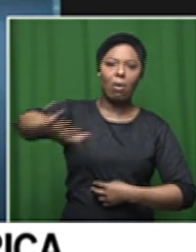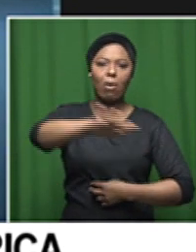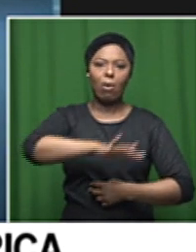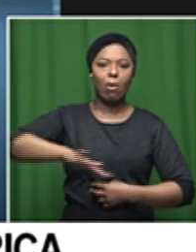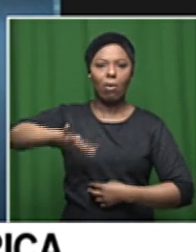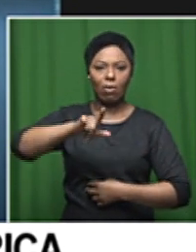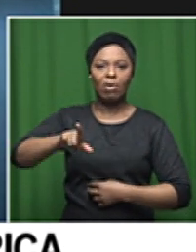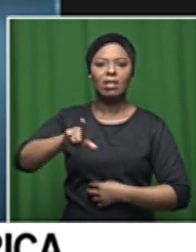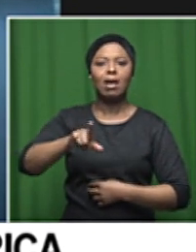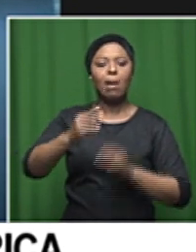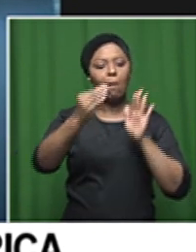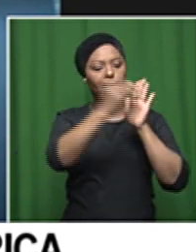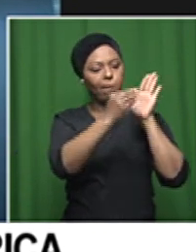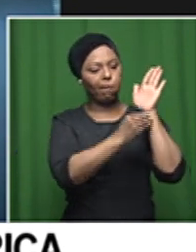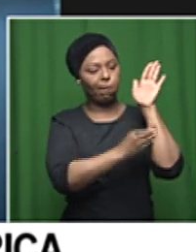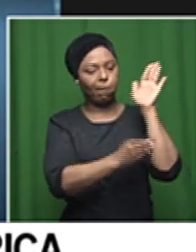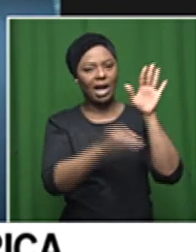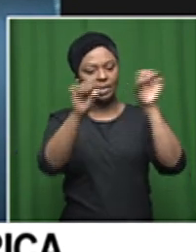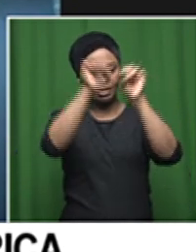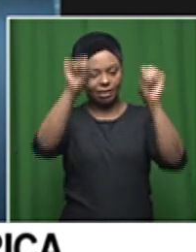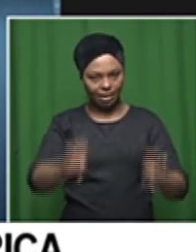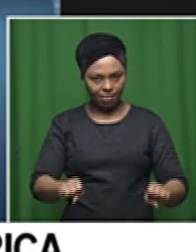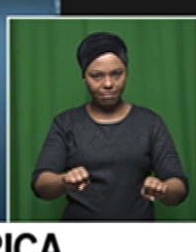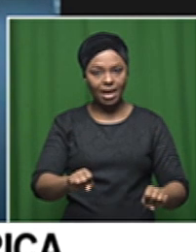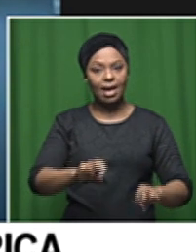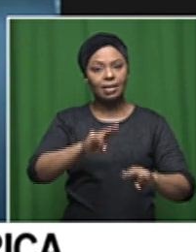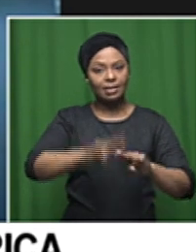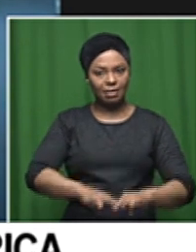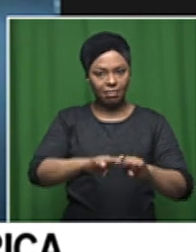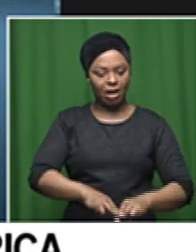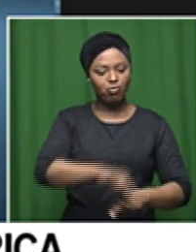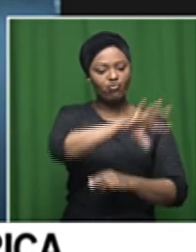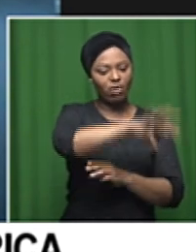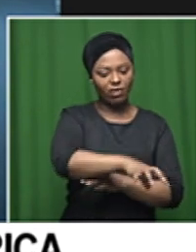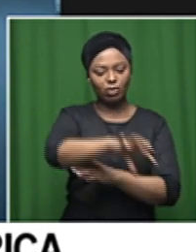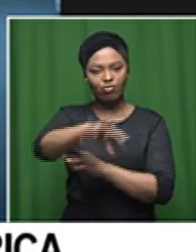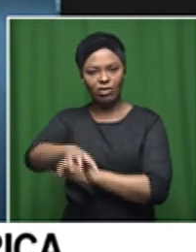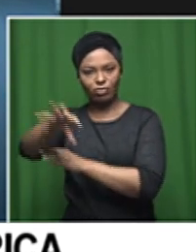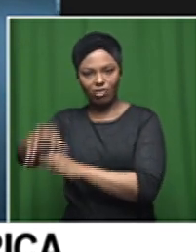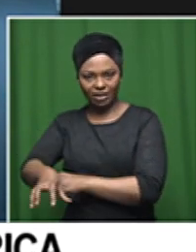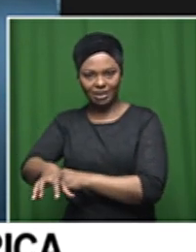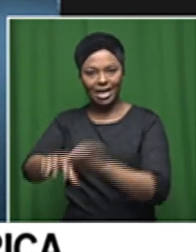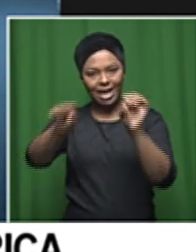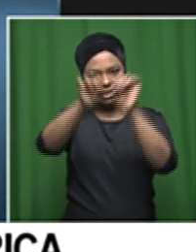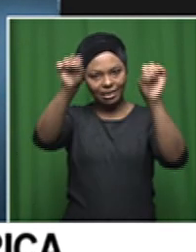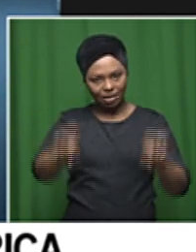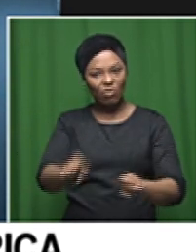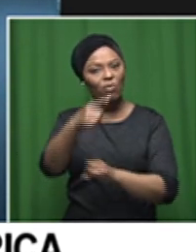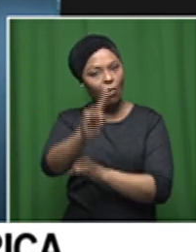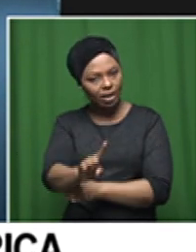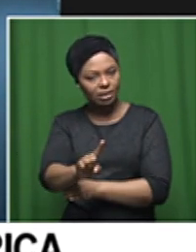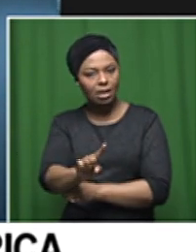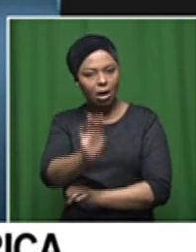same system, province by province. In that system, it's used to monitor